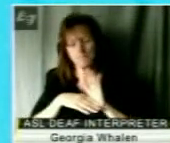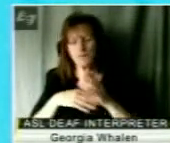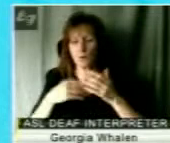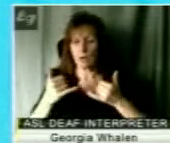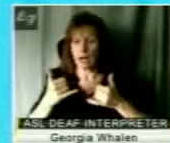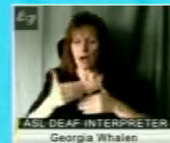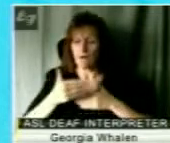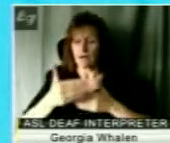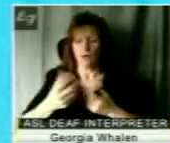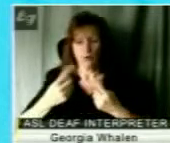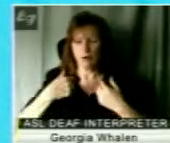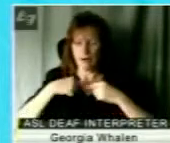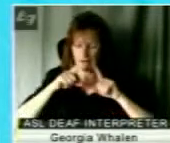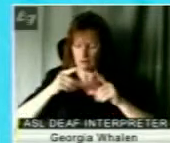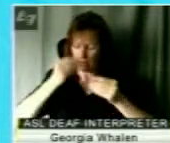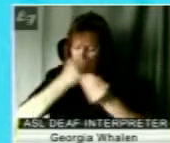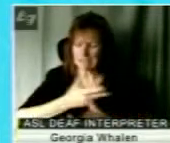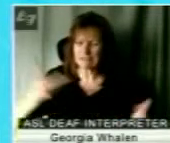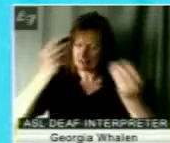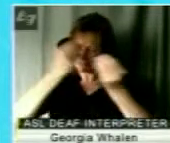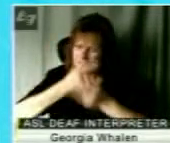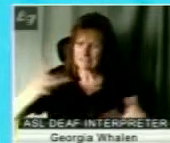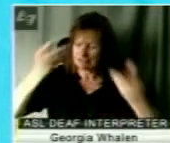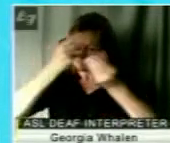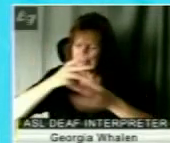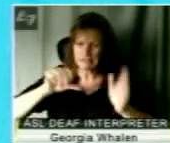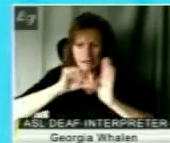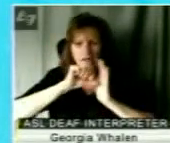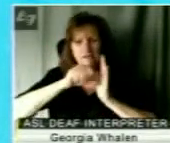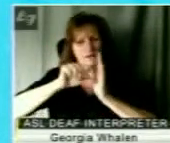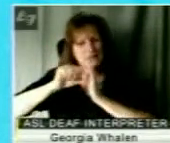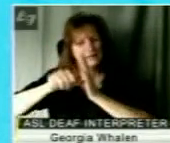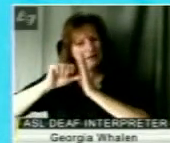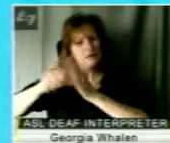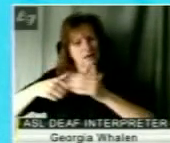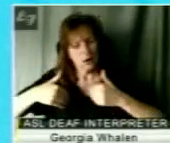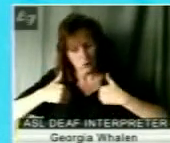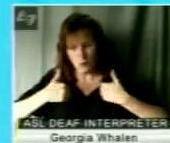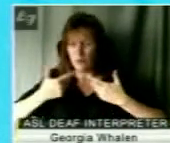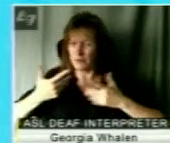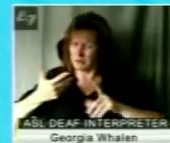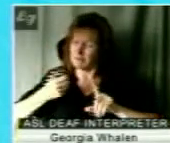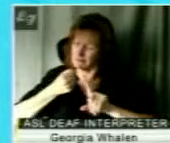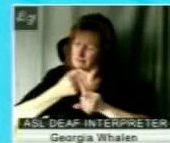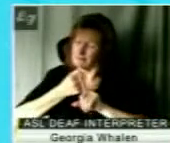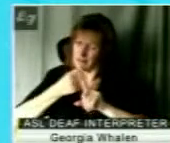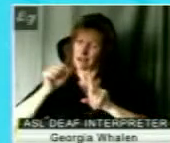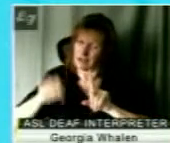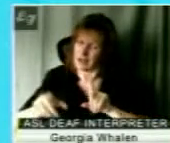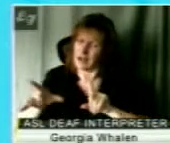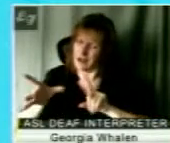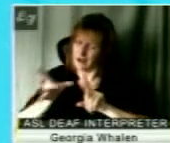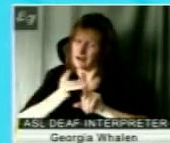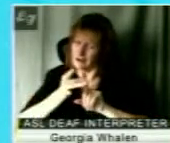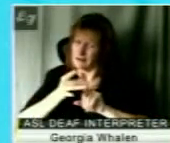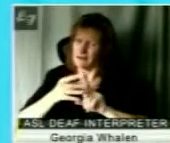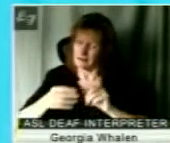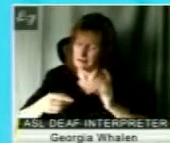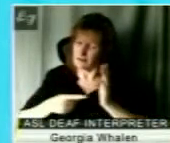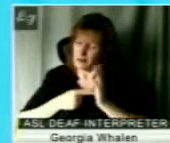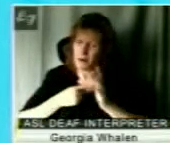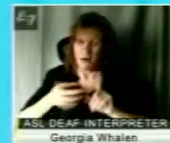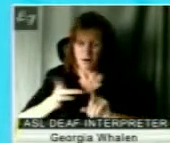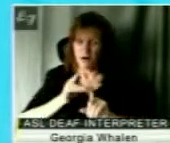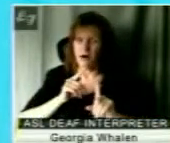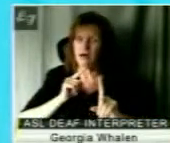them understand that they are vulnerable to this illness personally, and they can get something that's more severe than perhaps they've seen